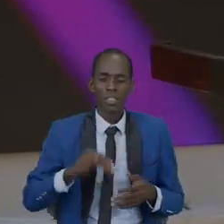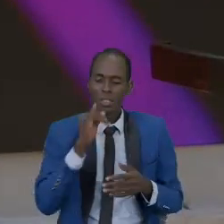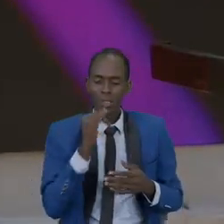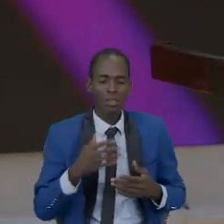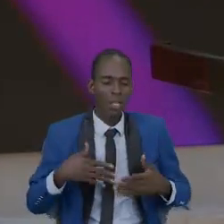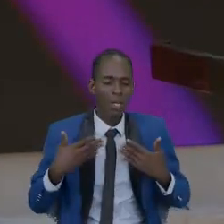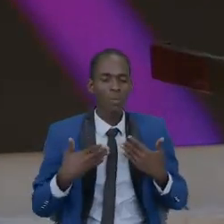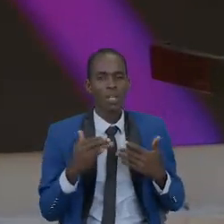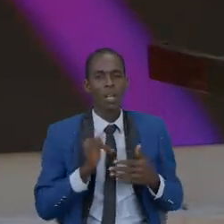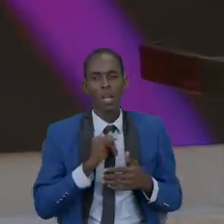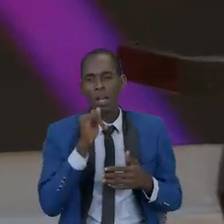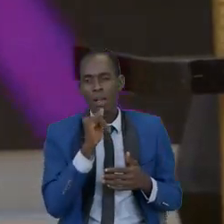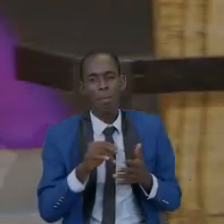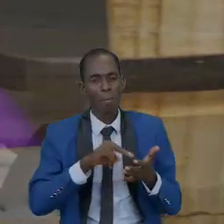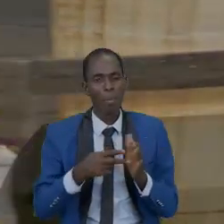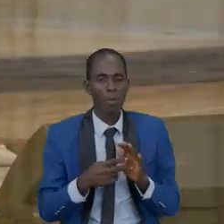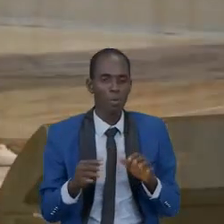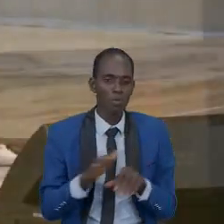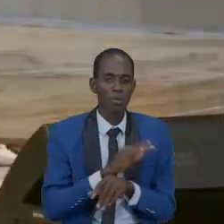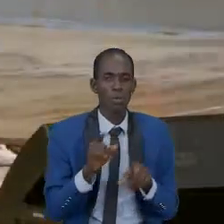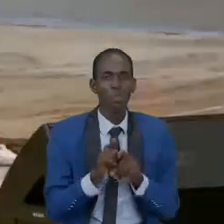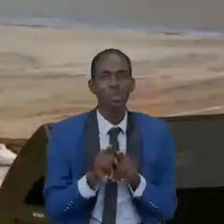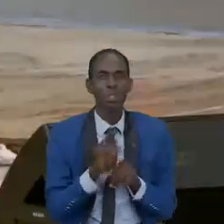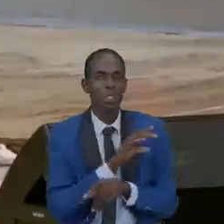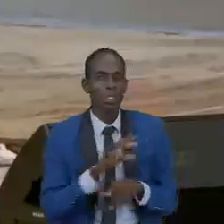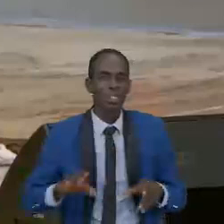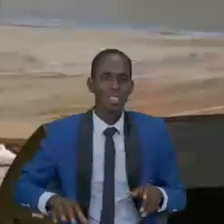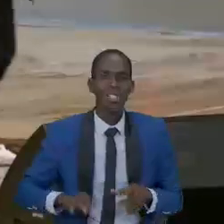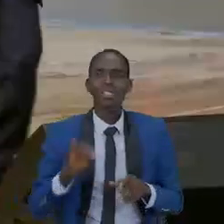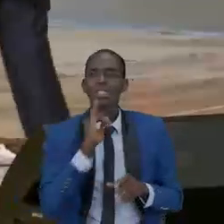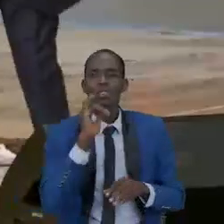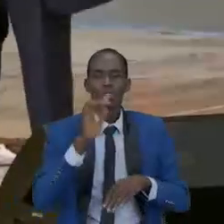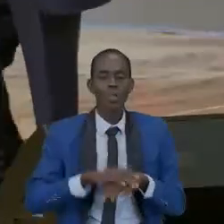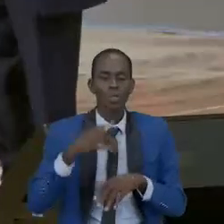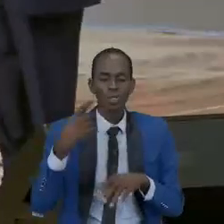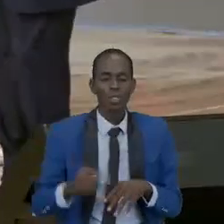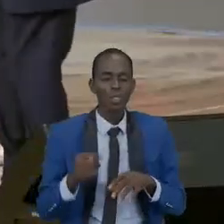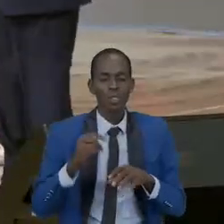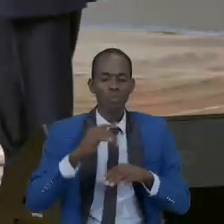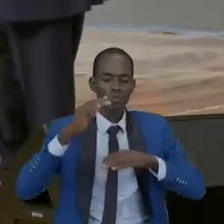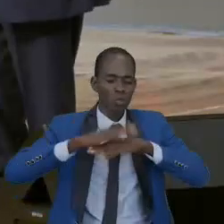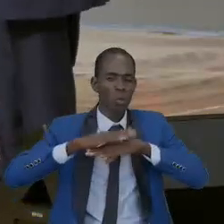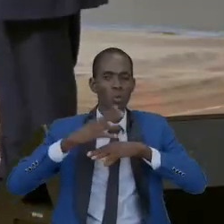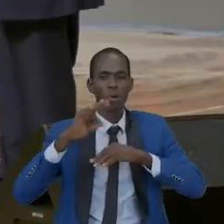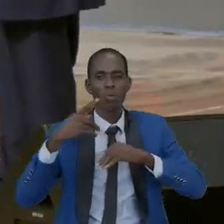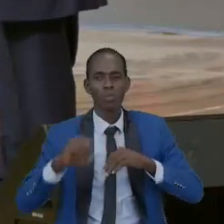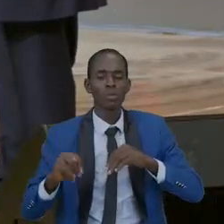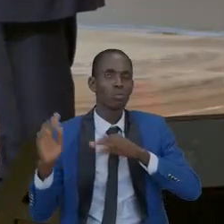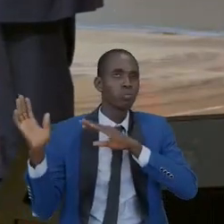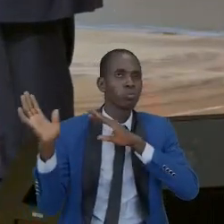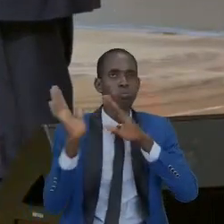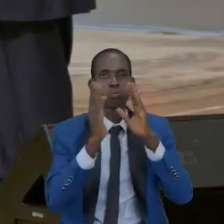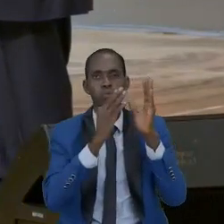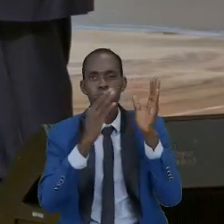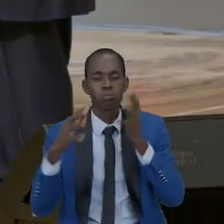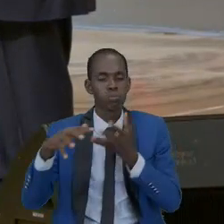is purposeful, I'm purposeful. Christ is on top of the stormy sea, I'm on top of the stormy sea, because the